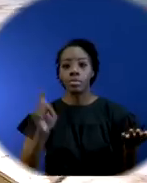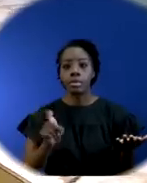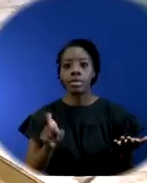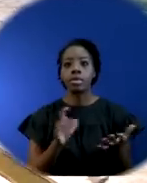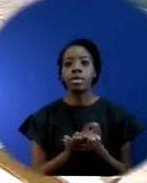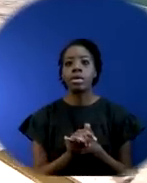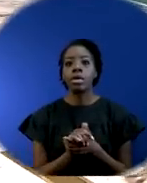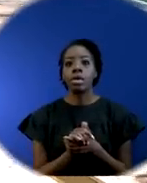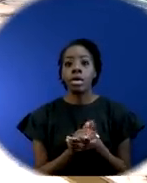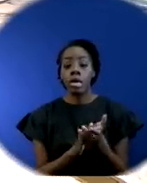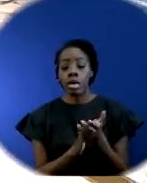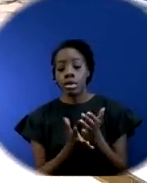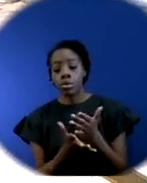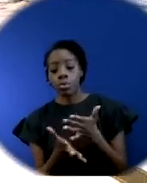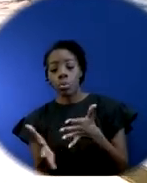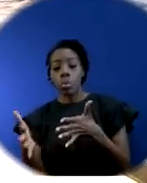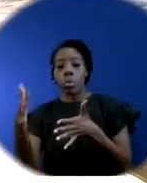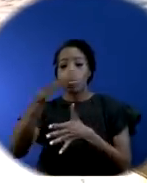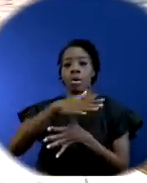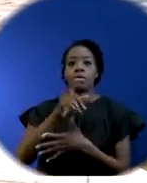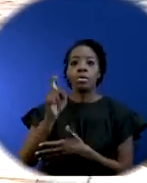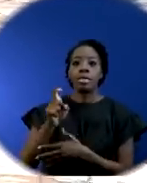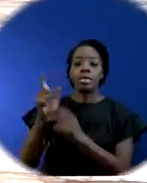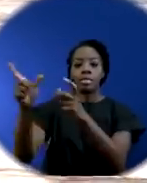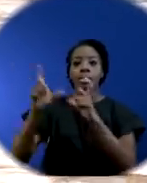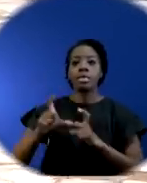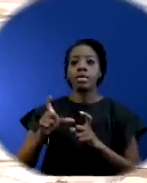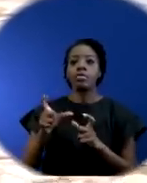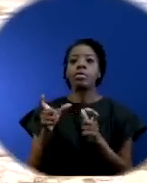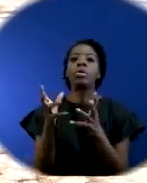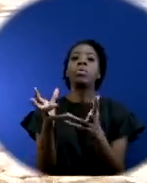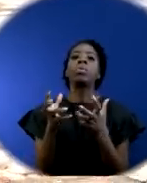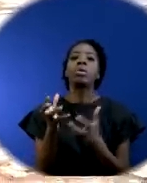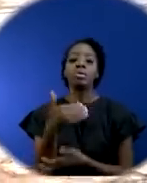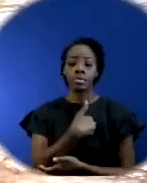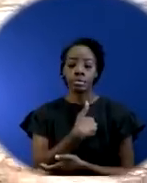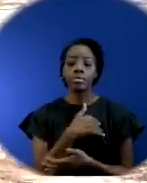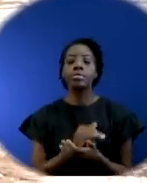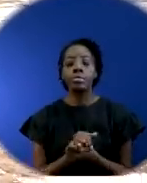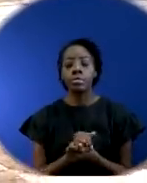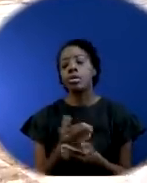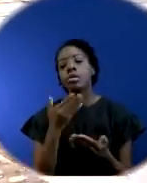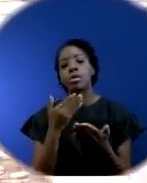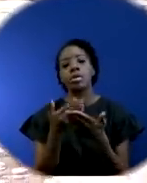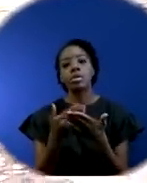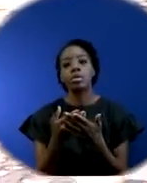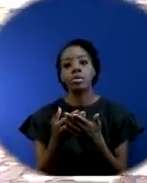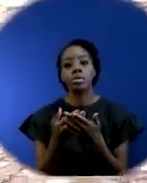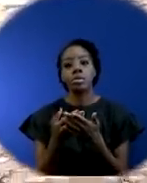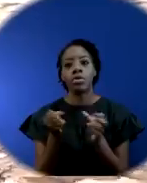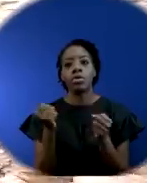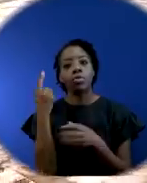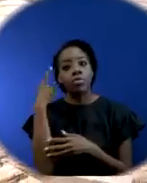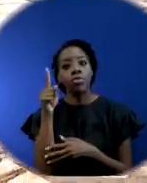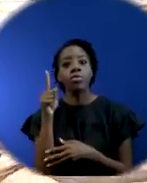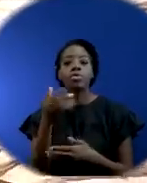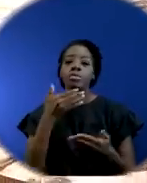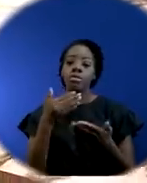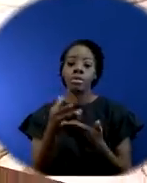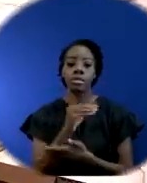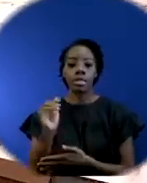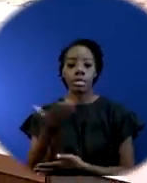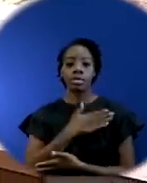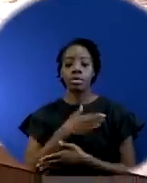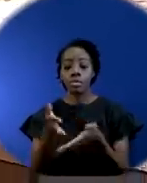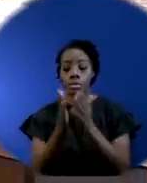then to go beyond our needs to supply all of our desires, the desires of our hearts. We thank you so much for your goodness and for your grace. And